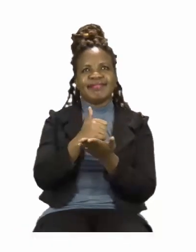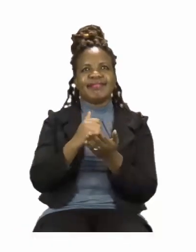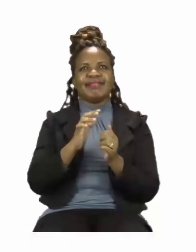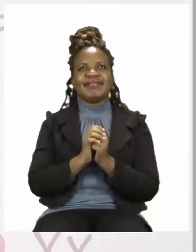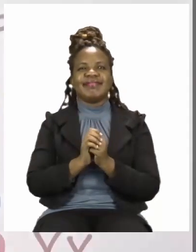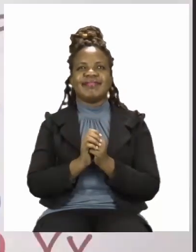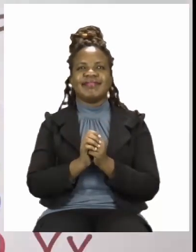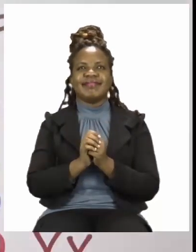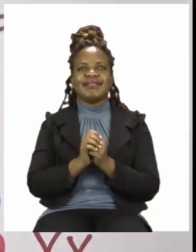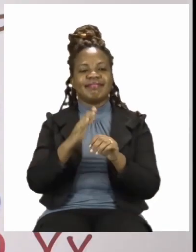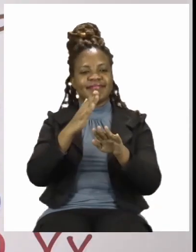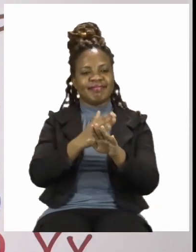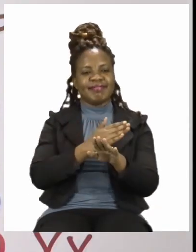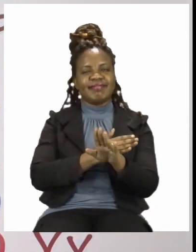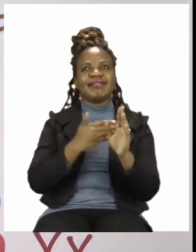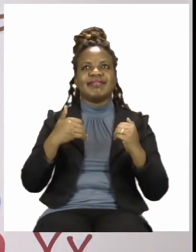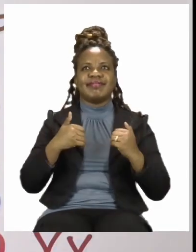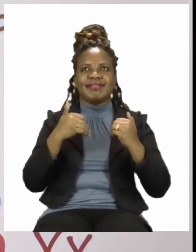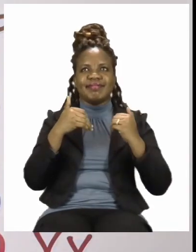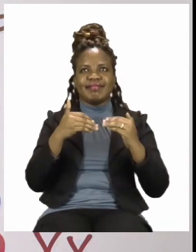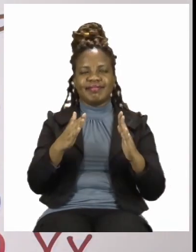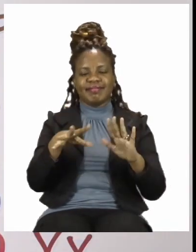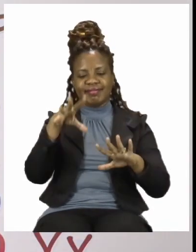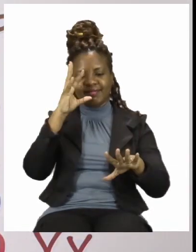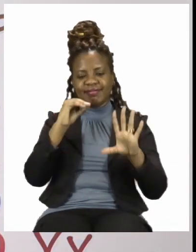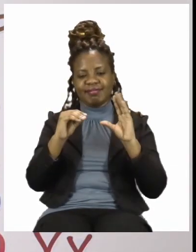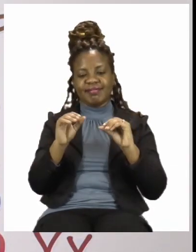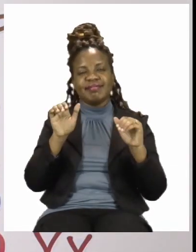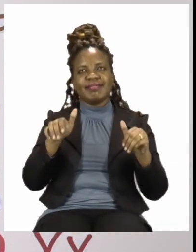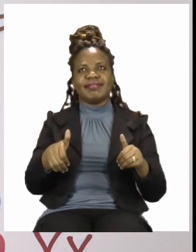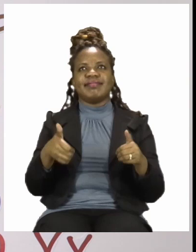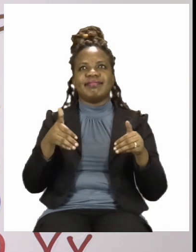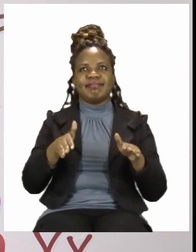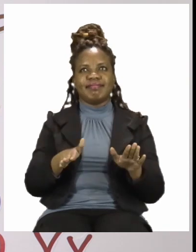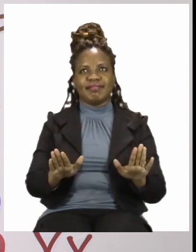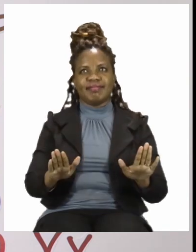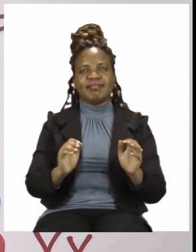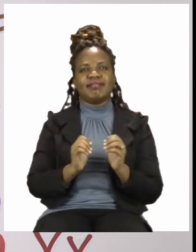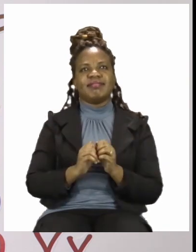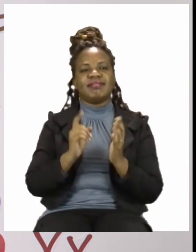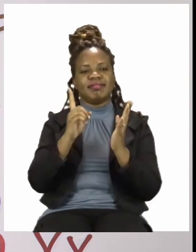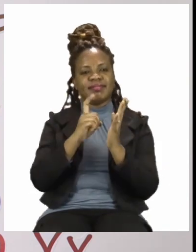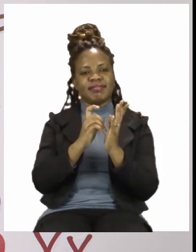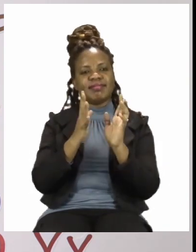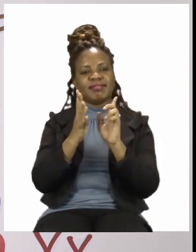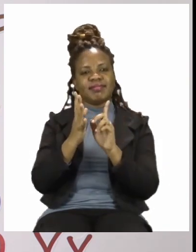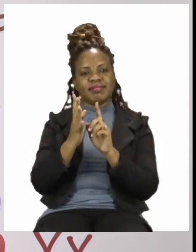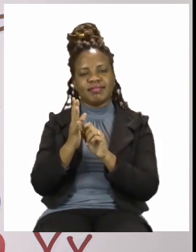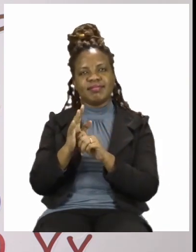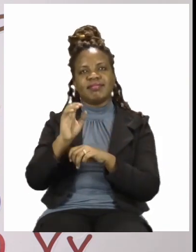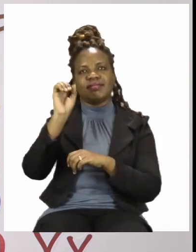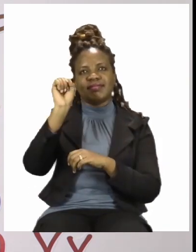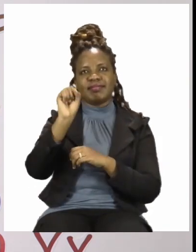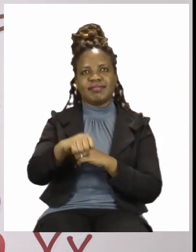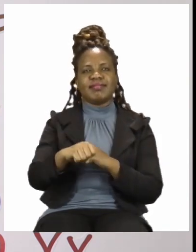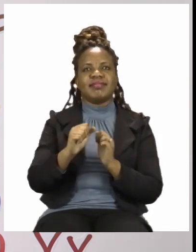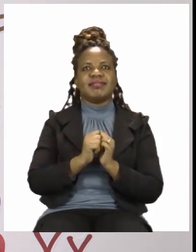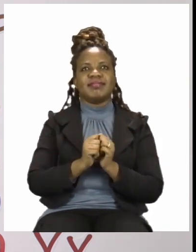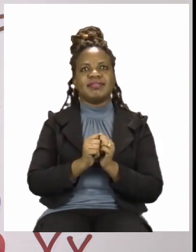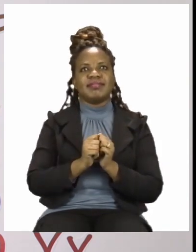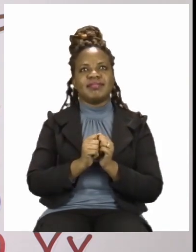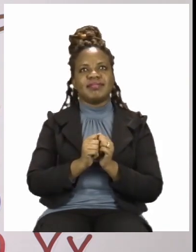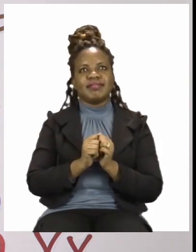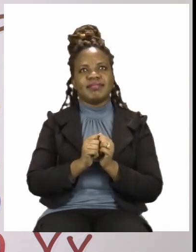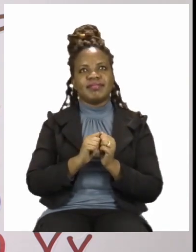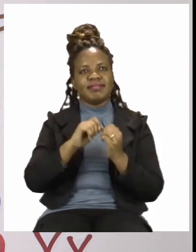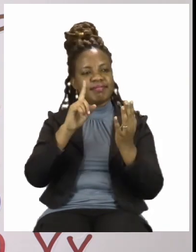cleanliness. And before we get into any lessons, boys and girls, we need to sanitize.